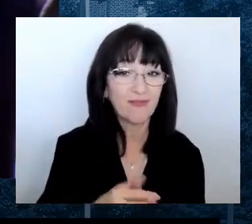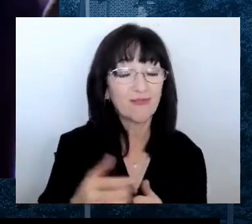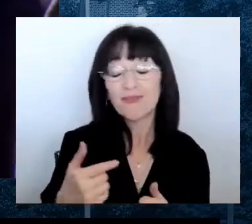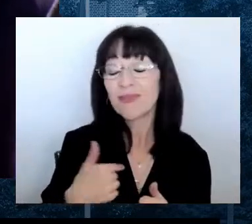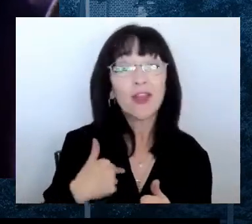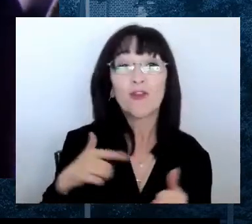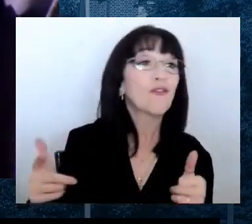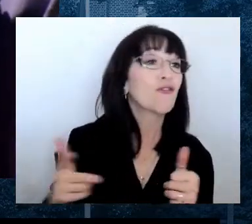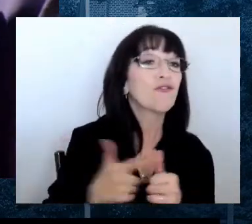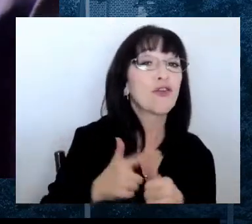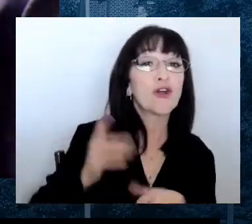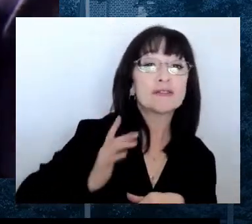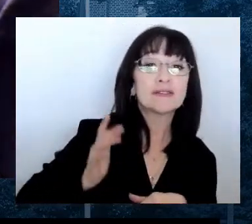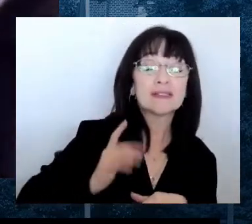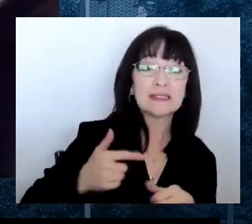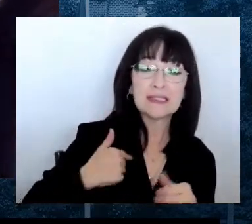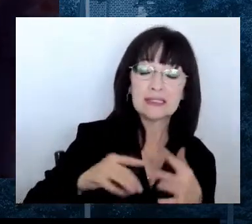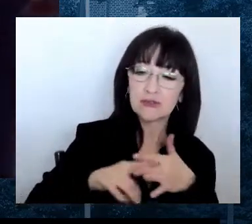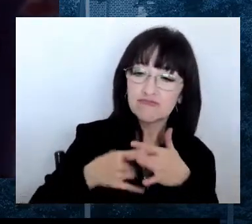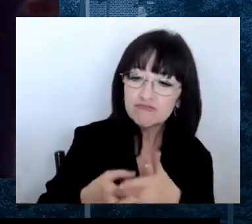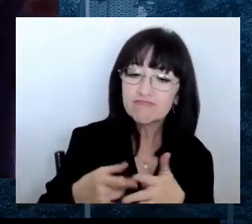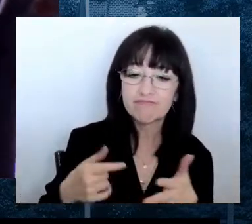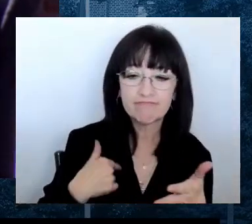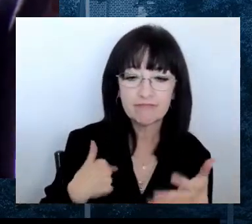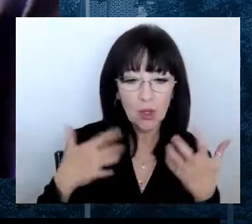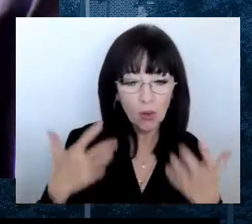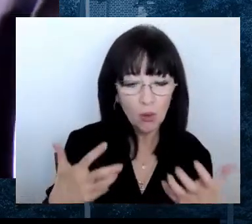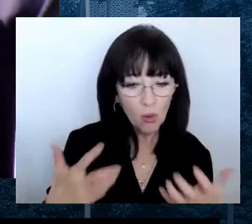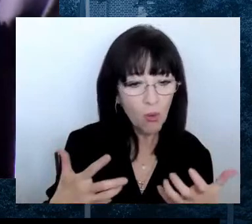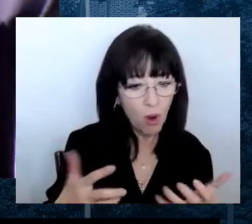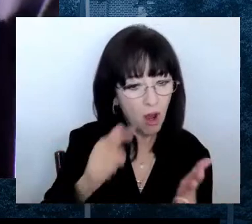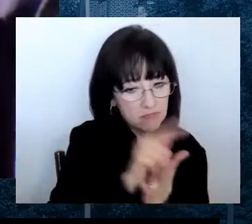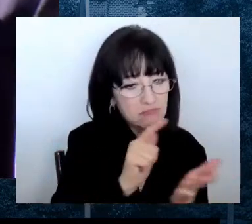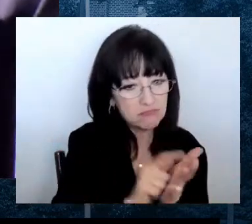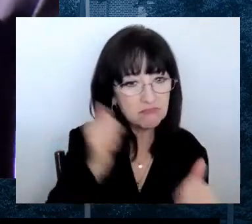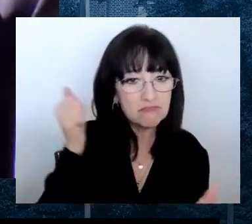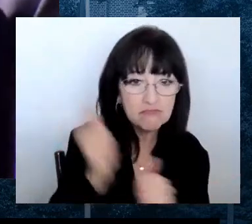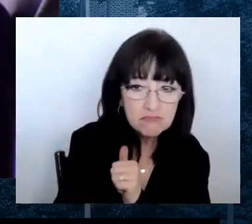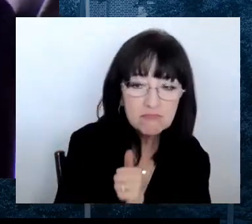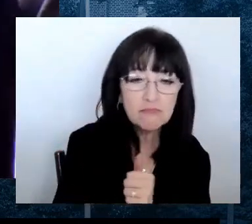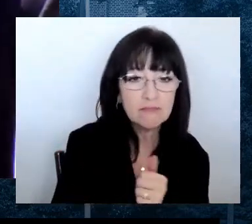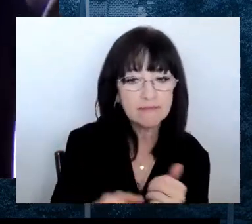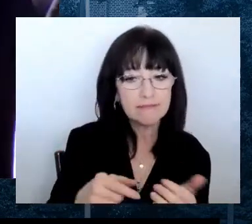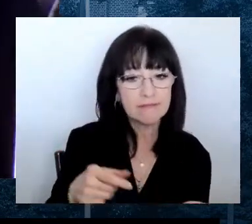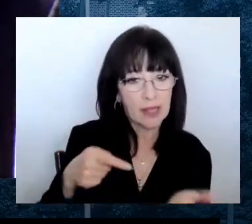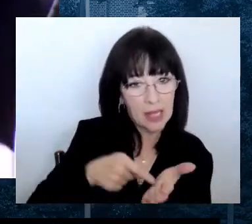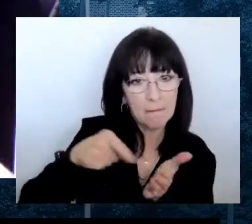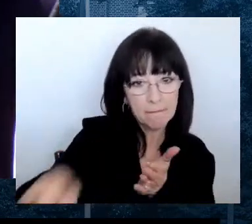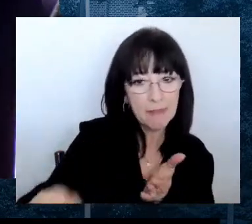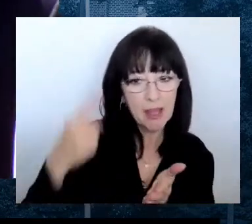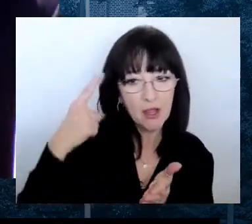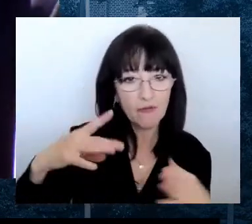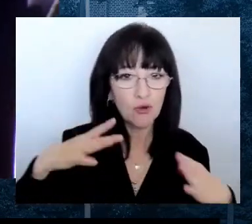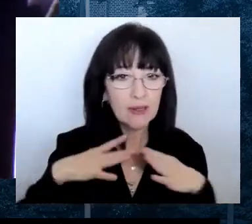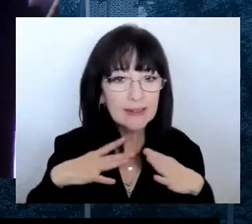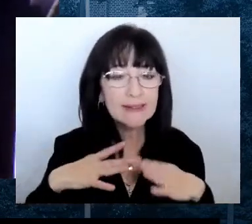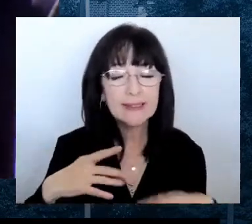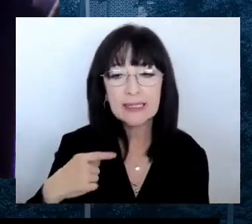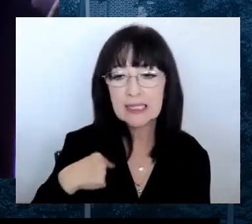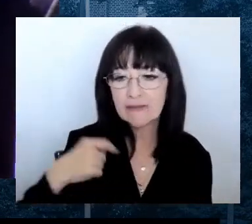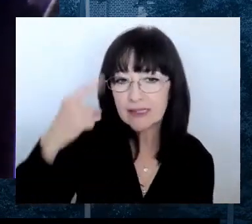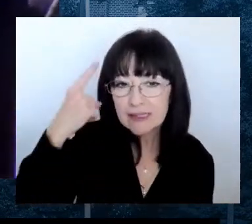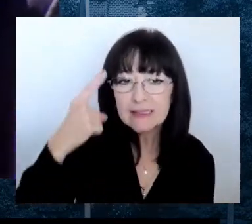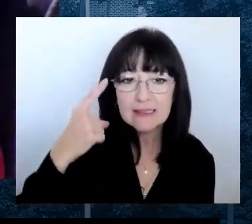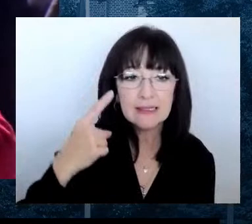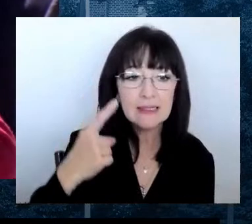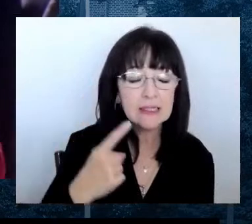her about trying to advance legislation, expanding paid leave to more Delawareans, and I was sort of thinking of the sort of smaller steps that we might be able to take to build up to